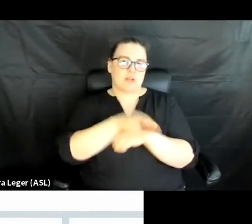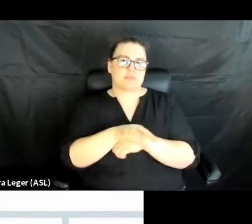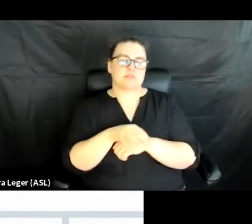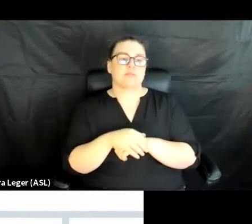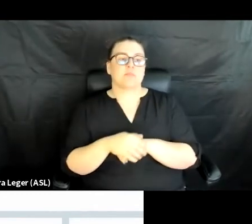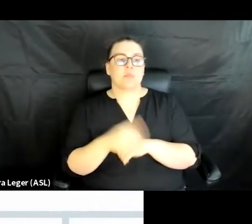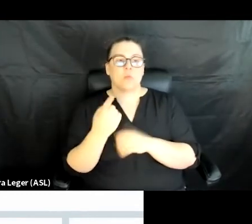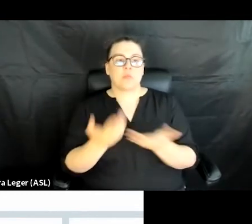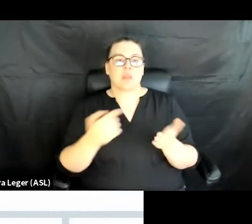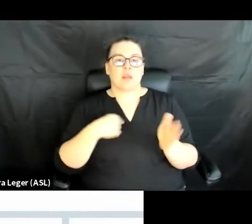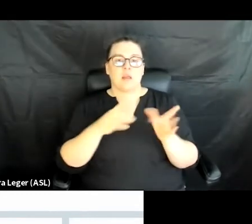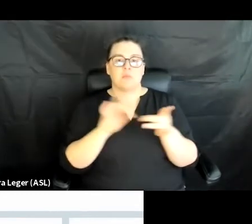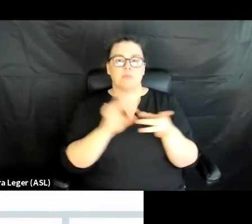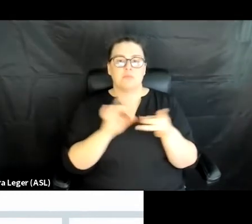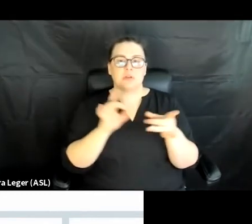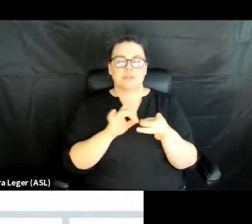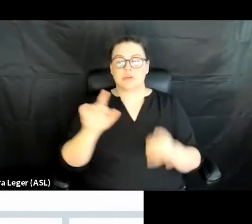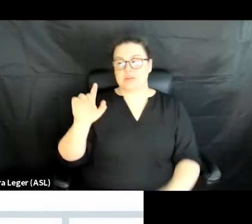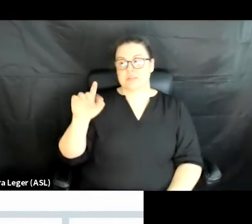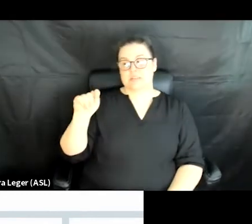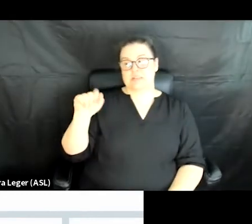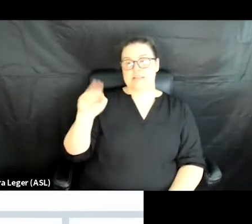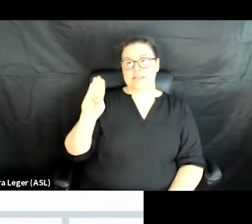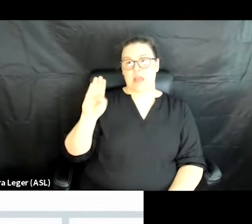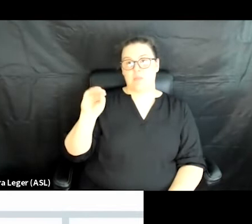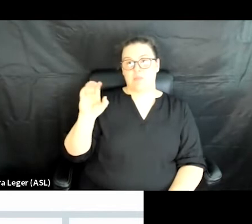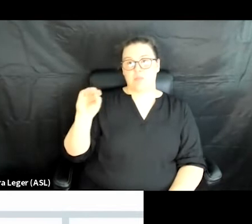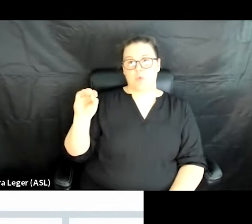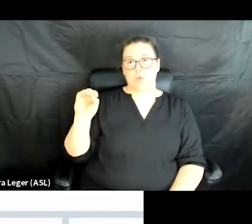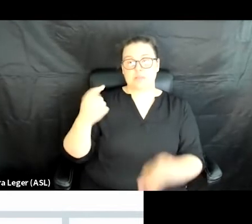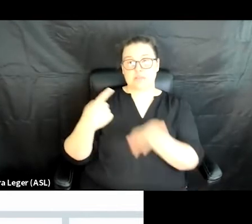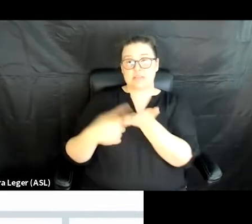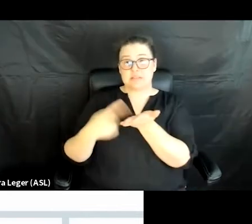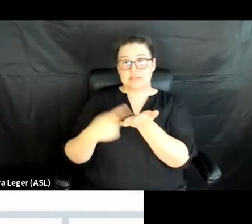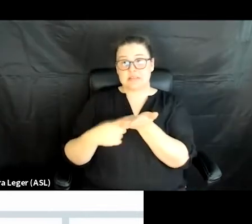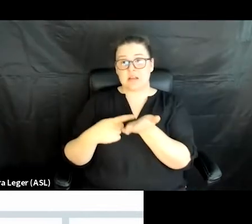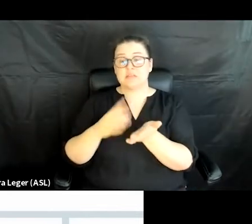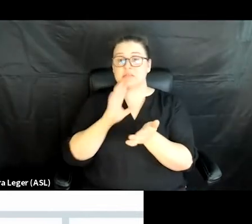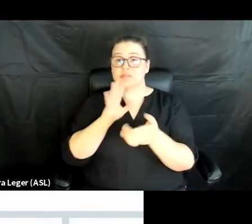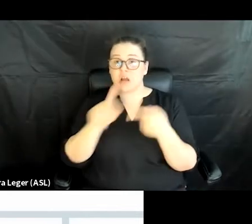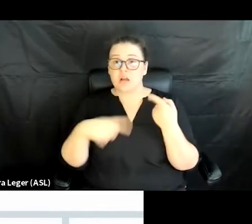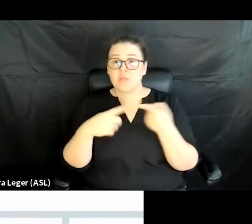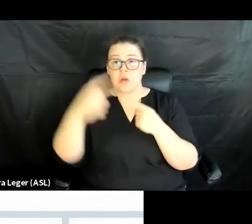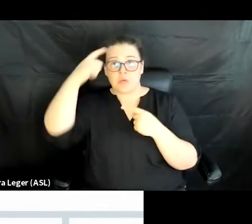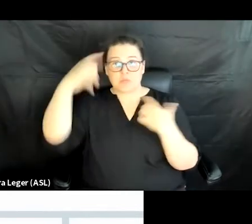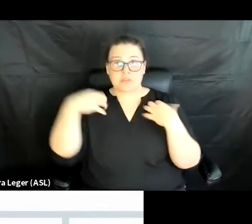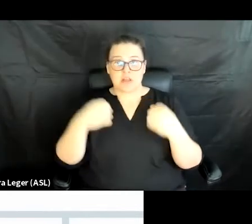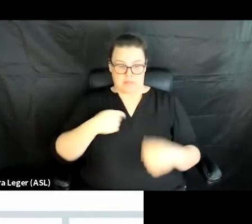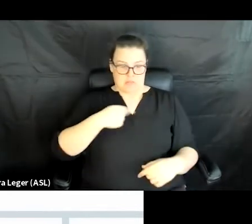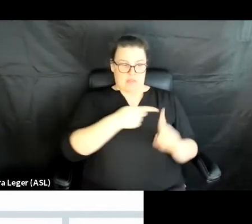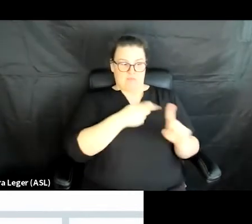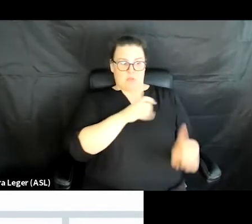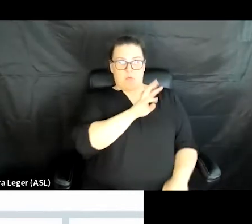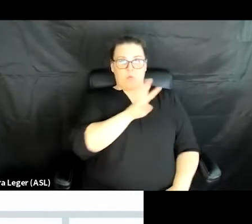that it's considered a taboo to discuss or talk about mental health in certain communities. I'm from the West Indies,